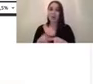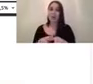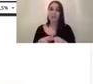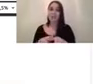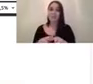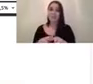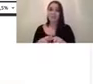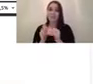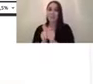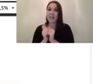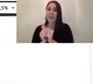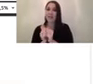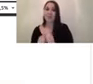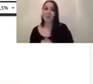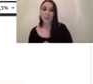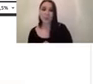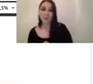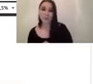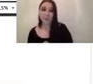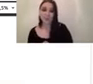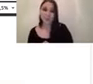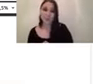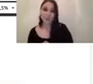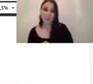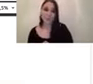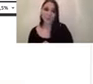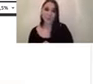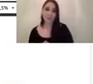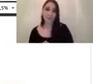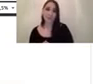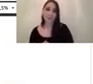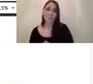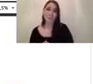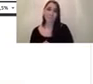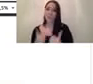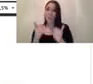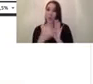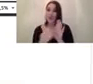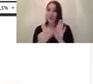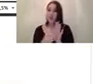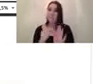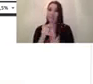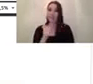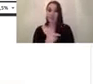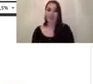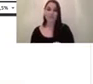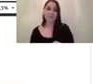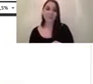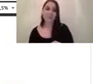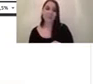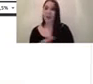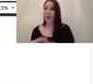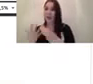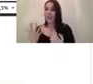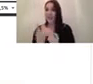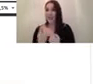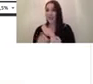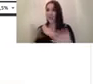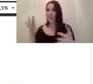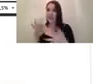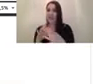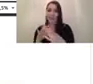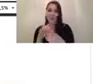object detection. It's actually a good example, or anything related with image